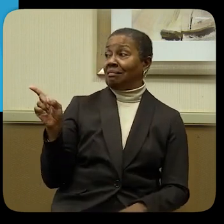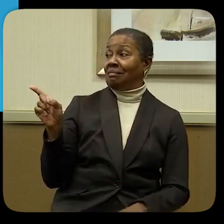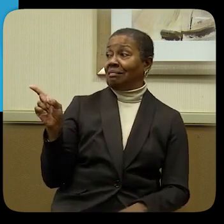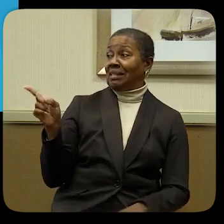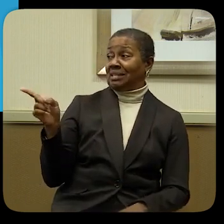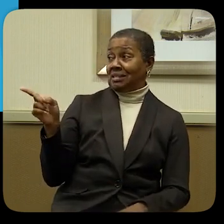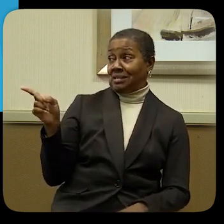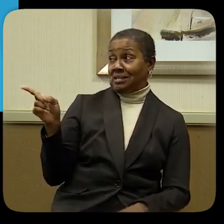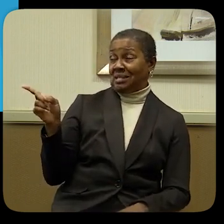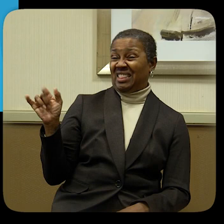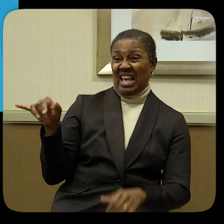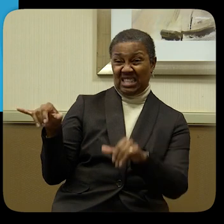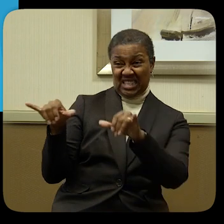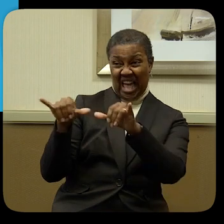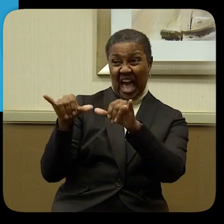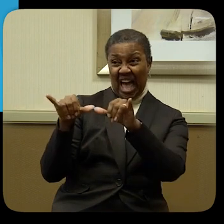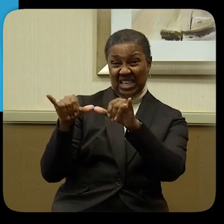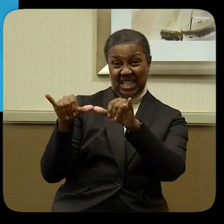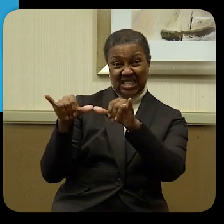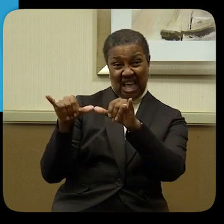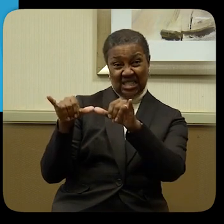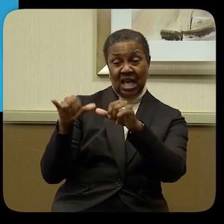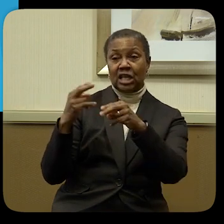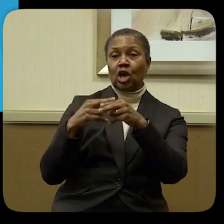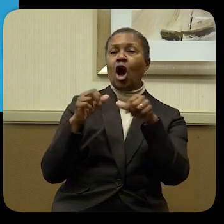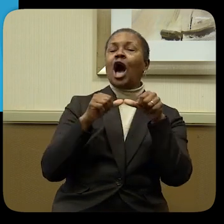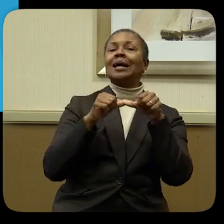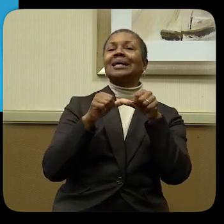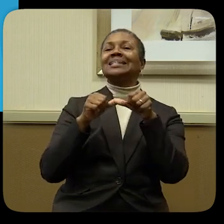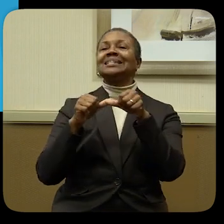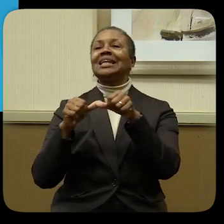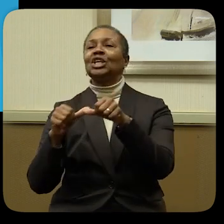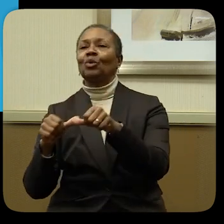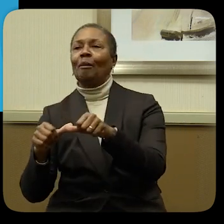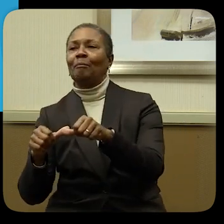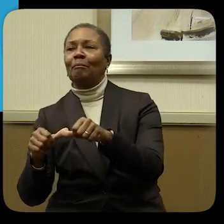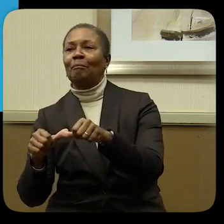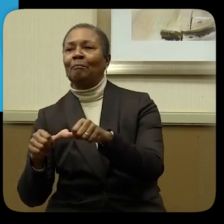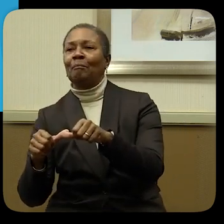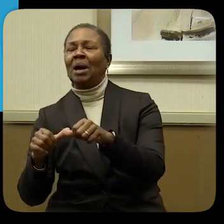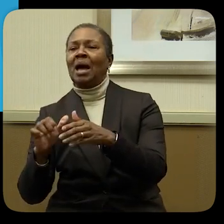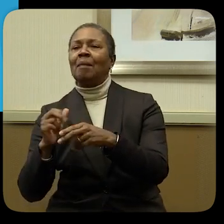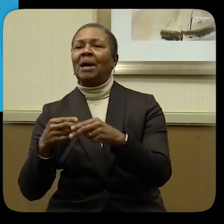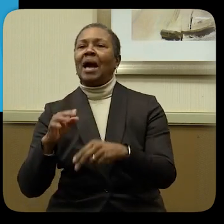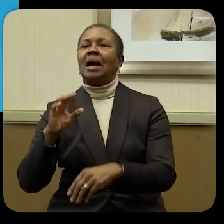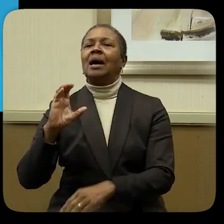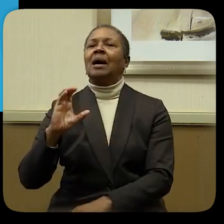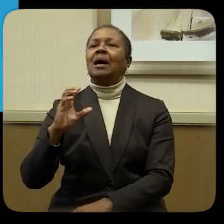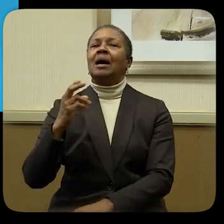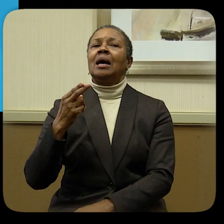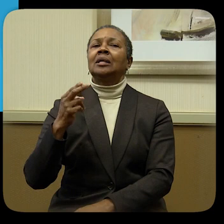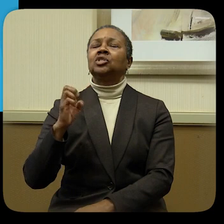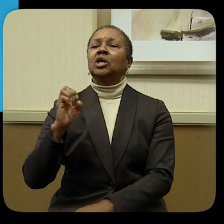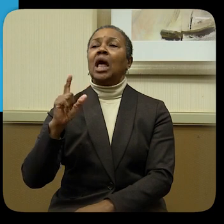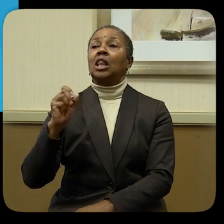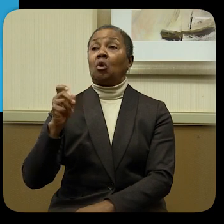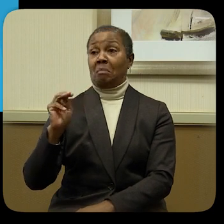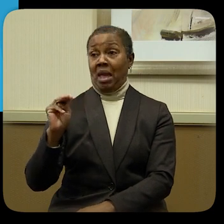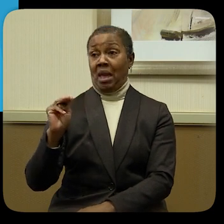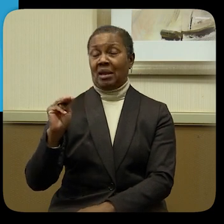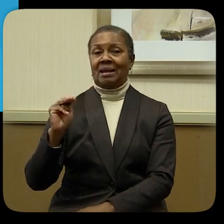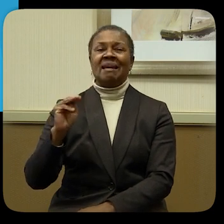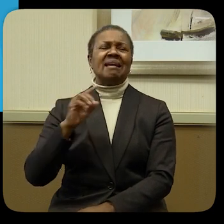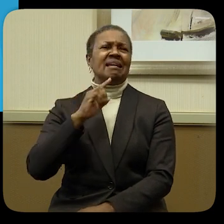of this book, is called Continuum by Chellaman. That's that person I referenced earlier who's a deaf